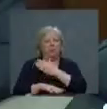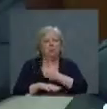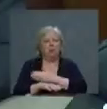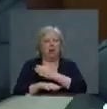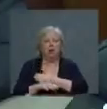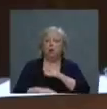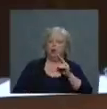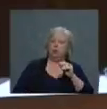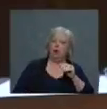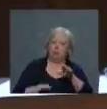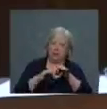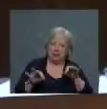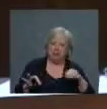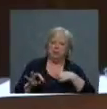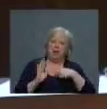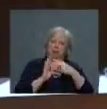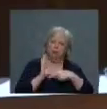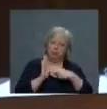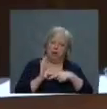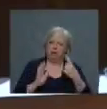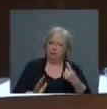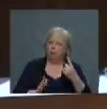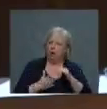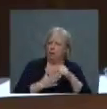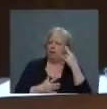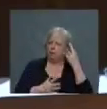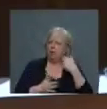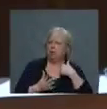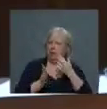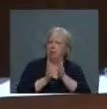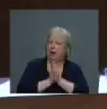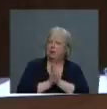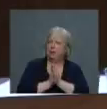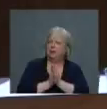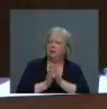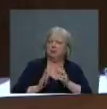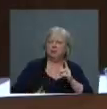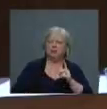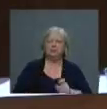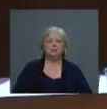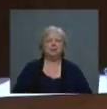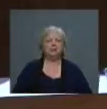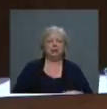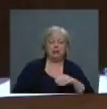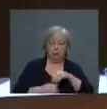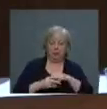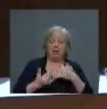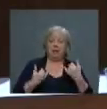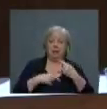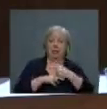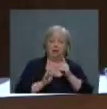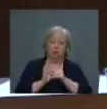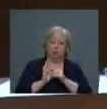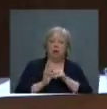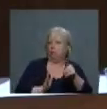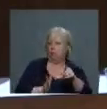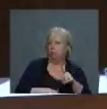it was a statement that I read somewhere, and that's the reason why I'm asking the question. Okay. In today's paper. Check it